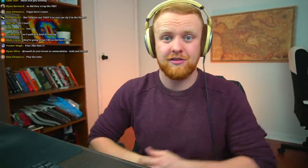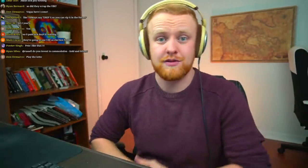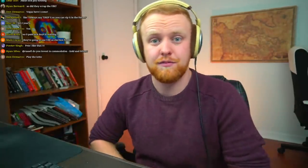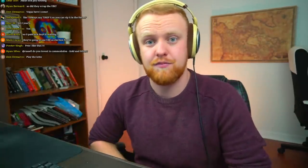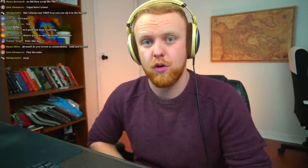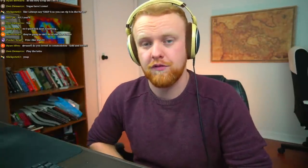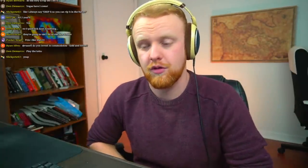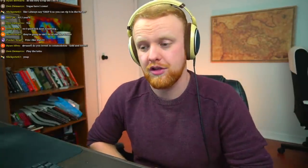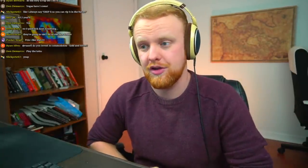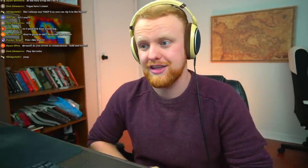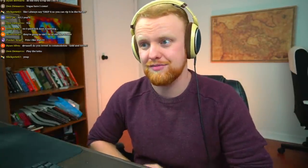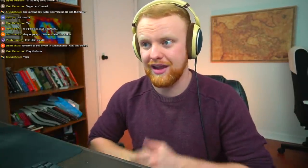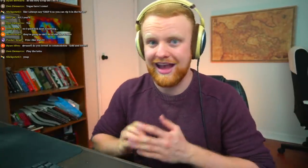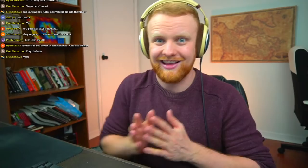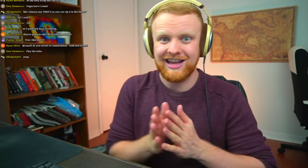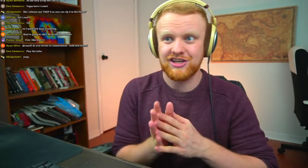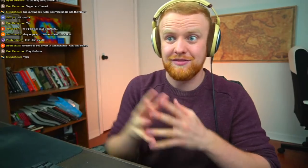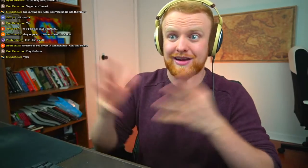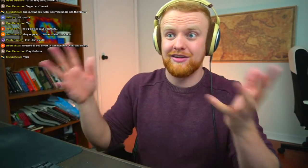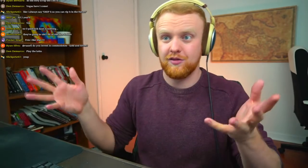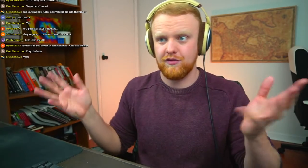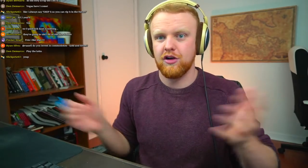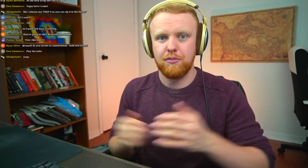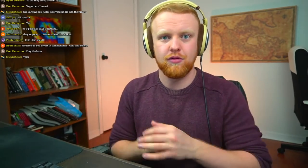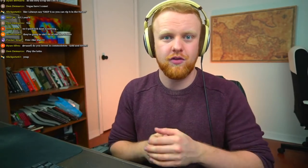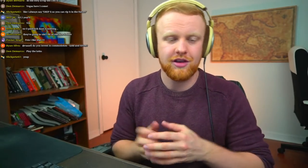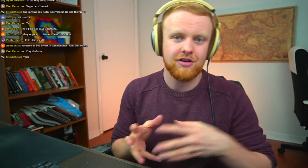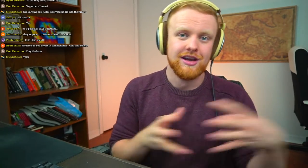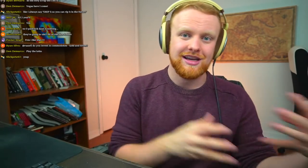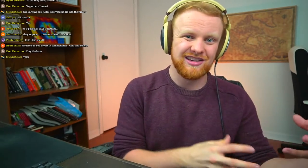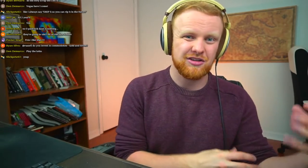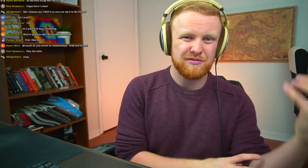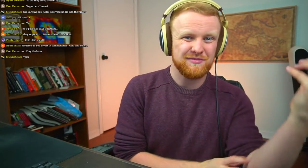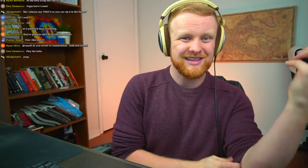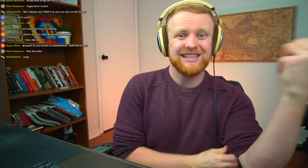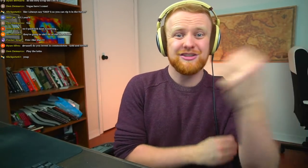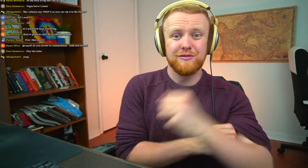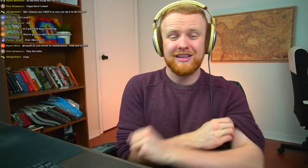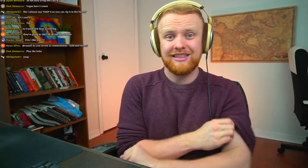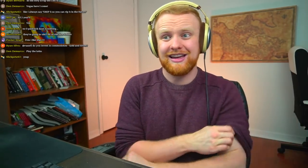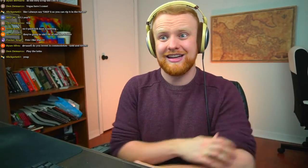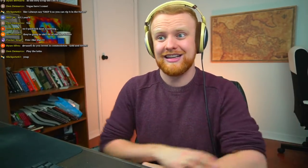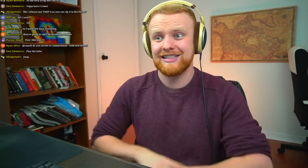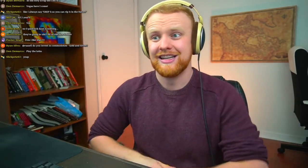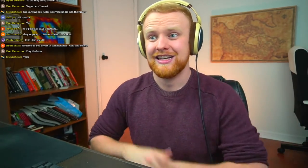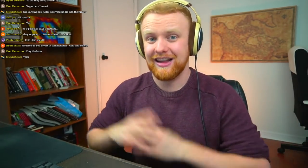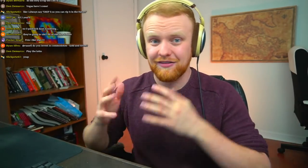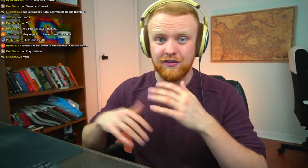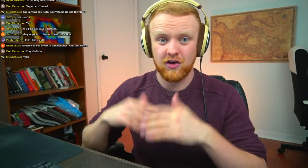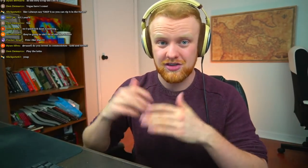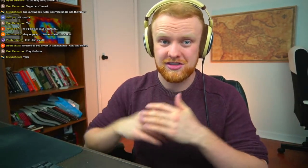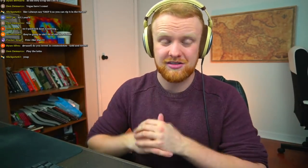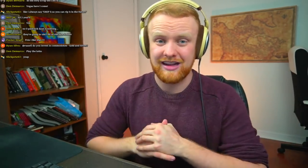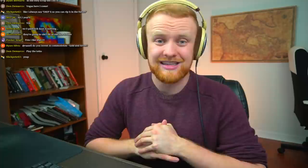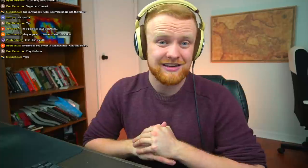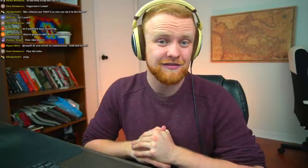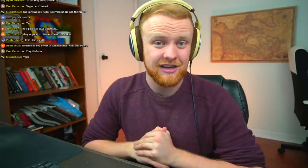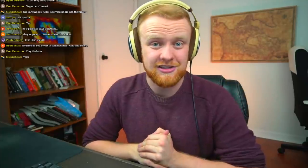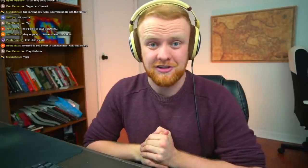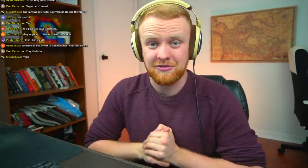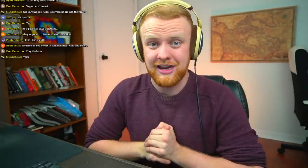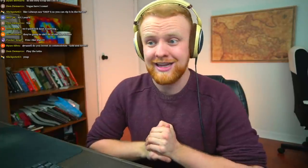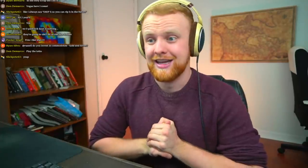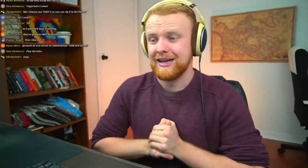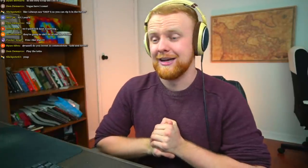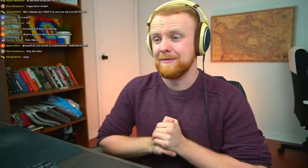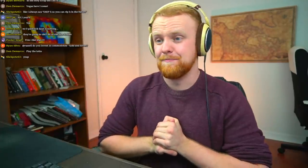what my crypto portfolio is, my allocation in my overall portfolio into crypto, because I do think that it is inverse against